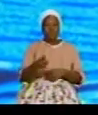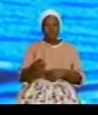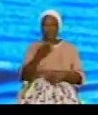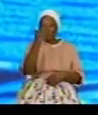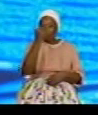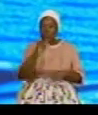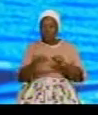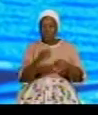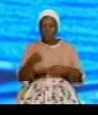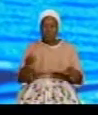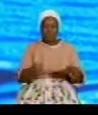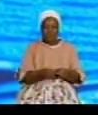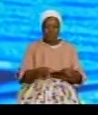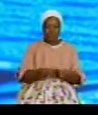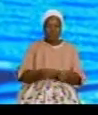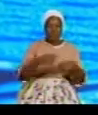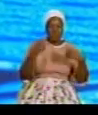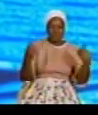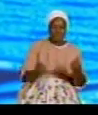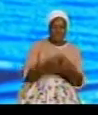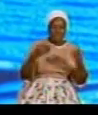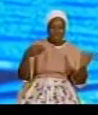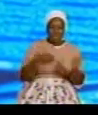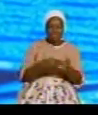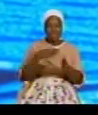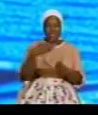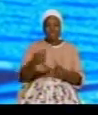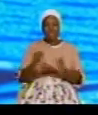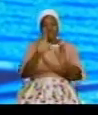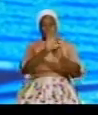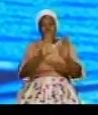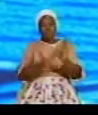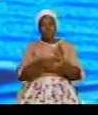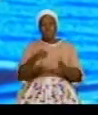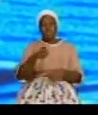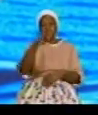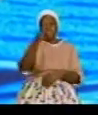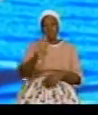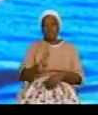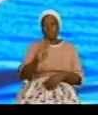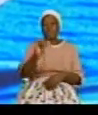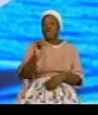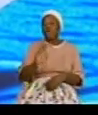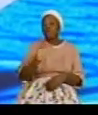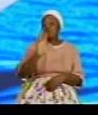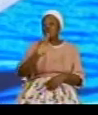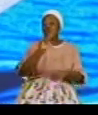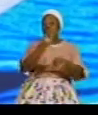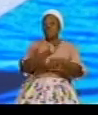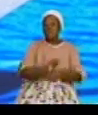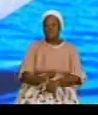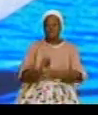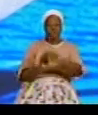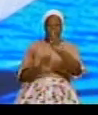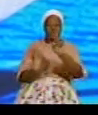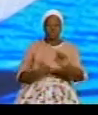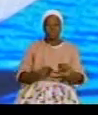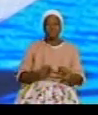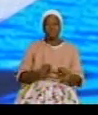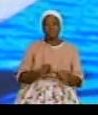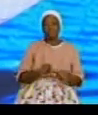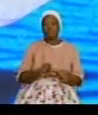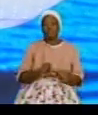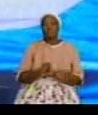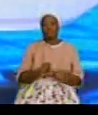ye also transgress the commandment of God by your tradition? Here